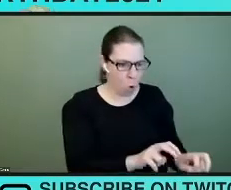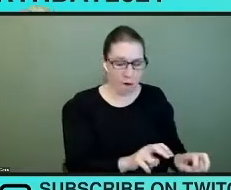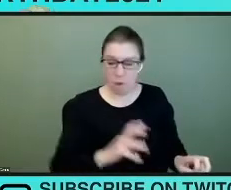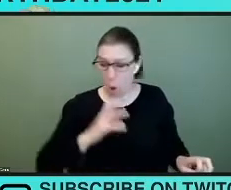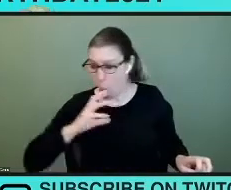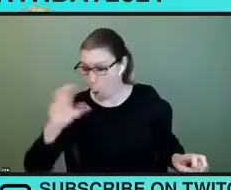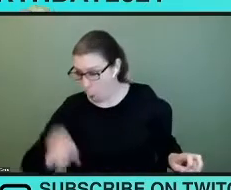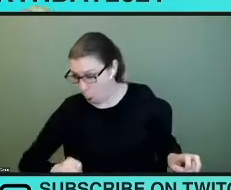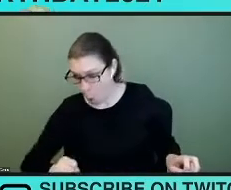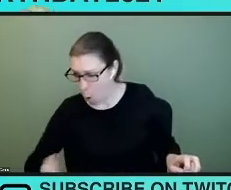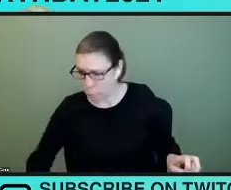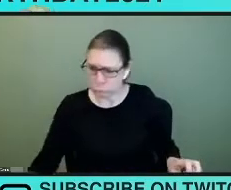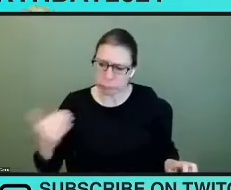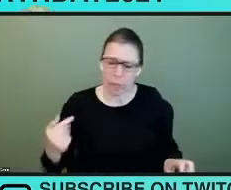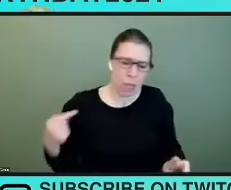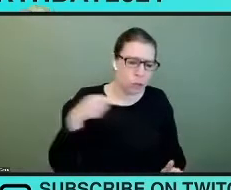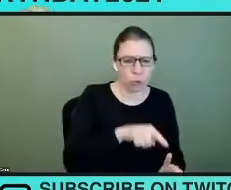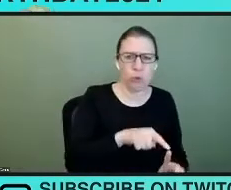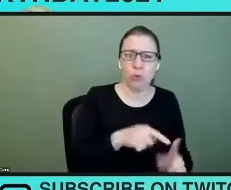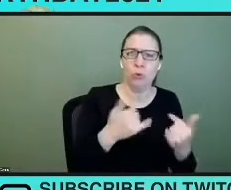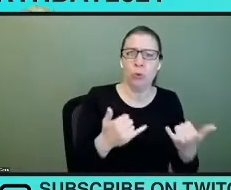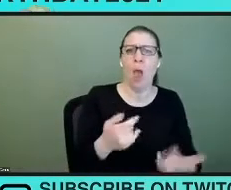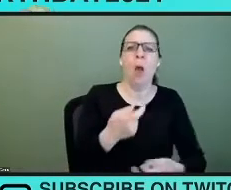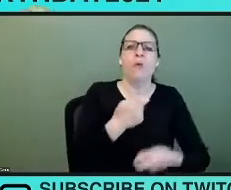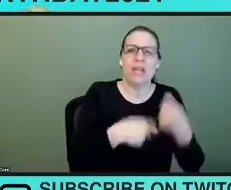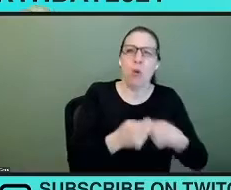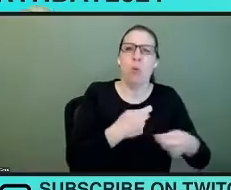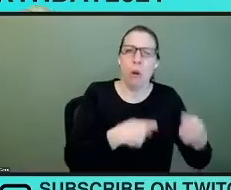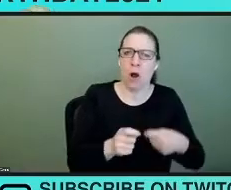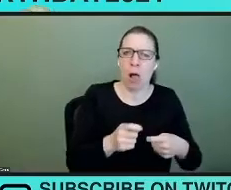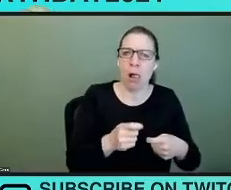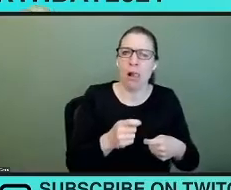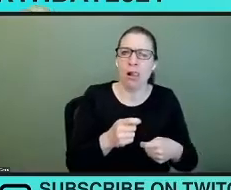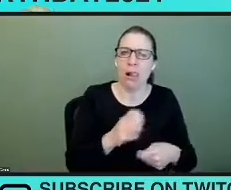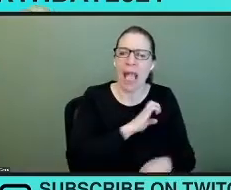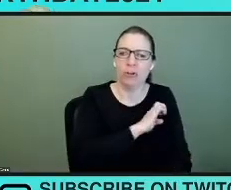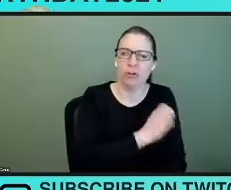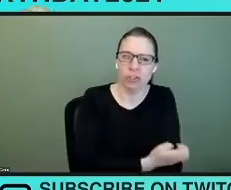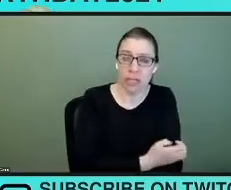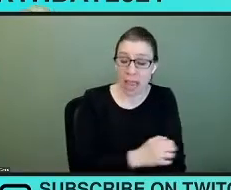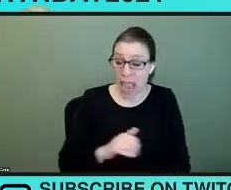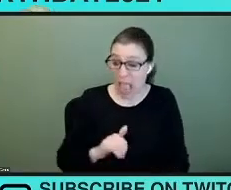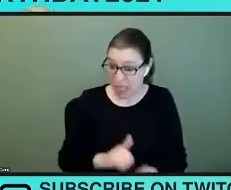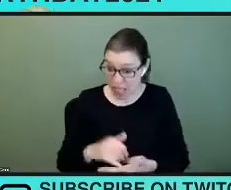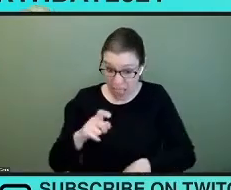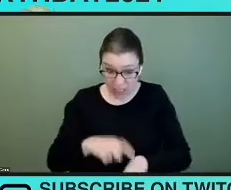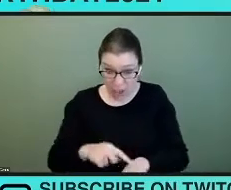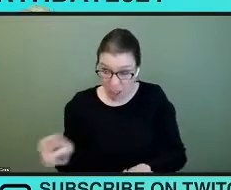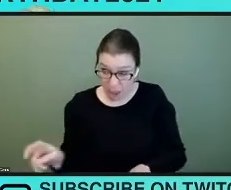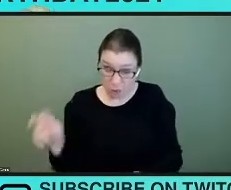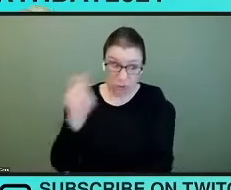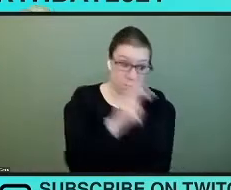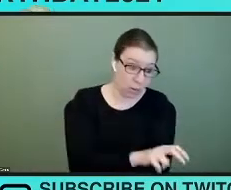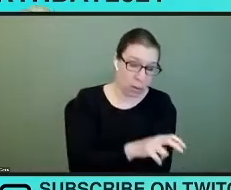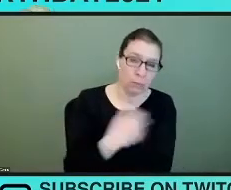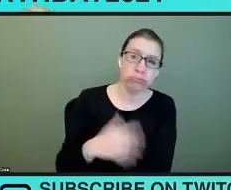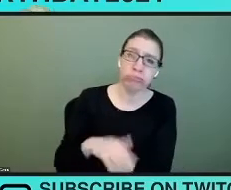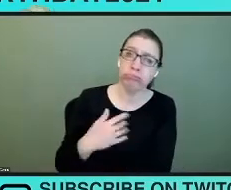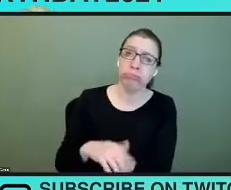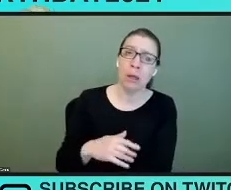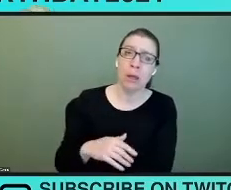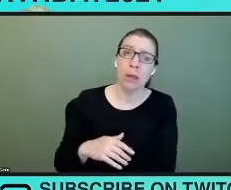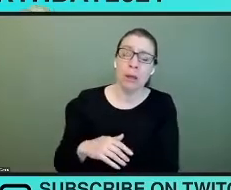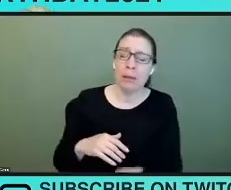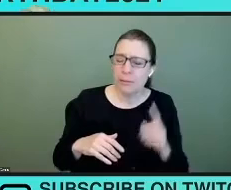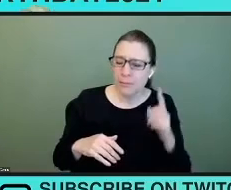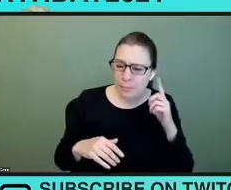up to deployment. And that gap in the middle, which usually referred to as technology readiness level between